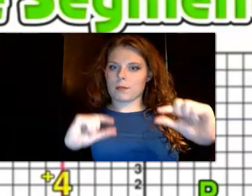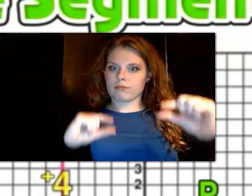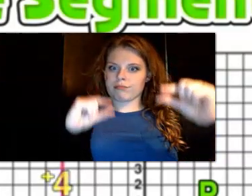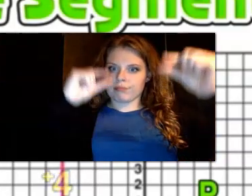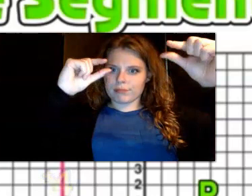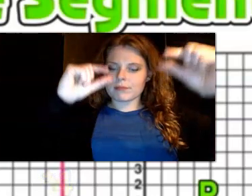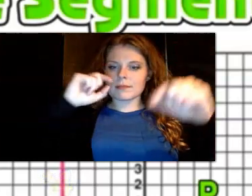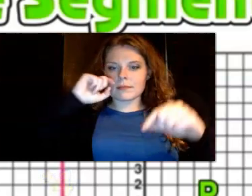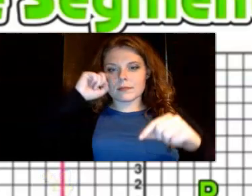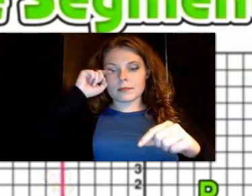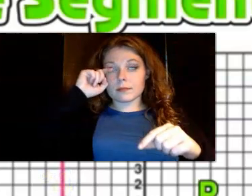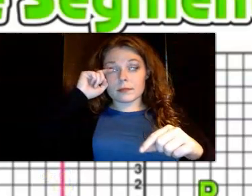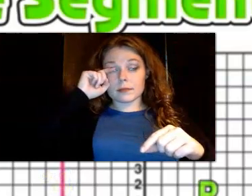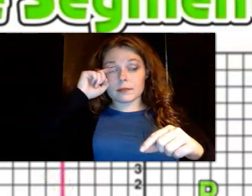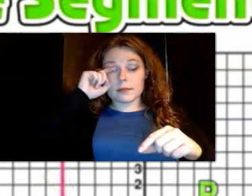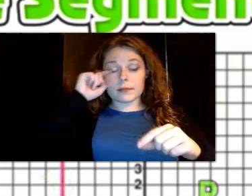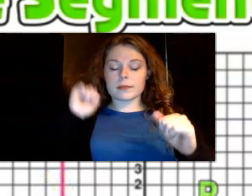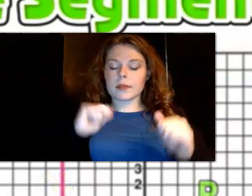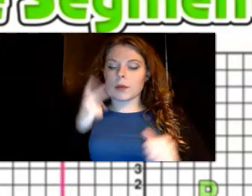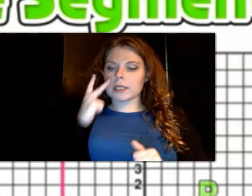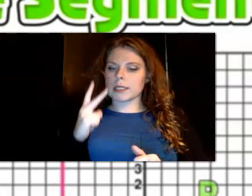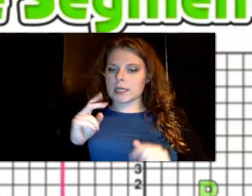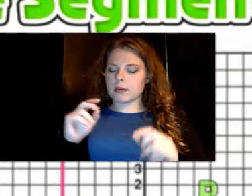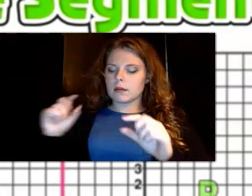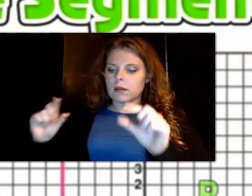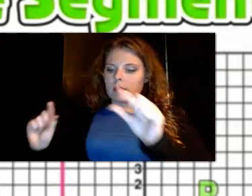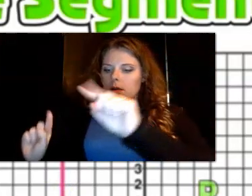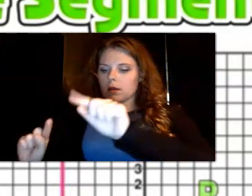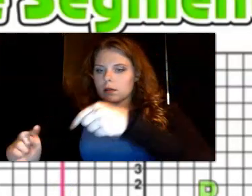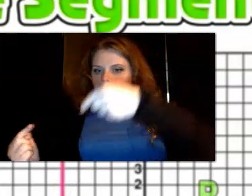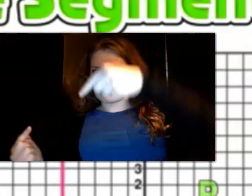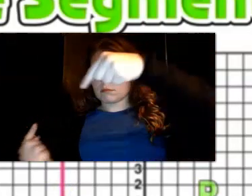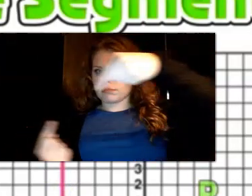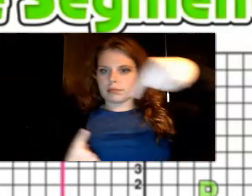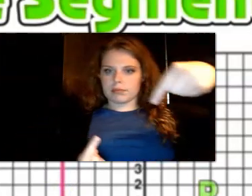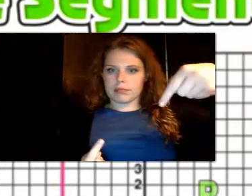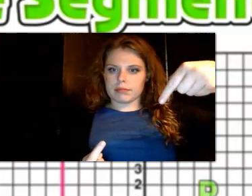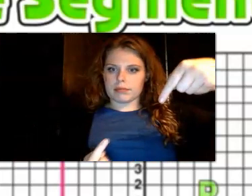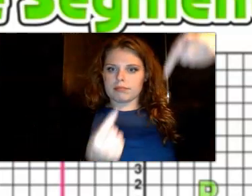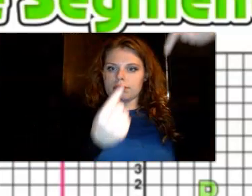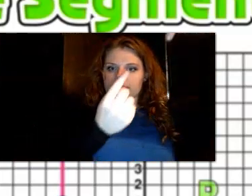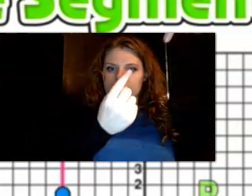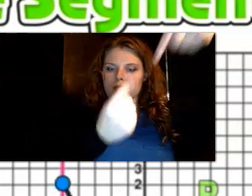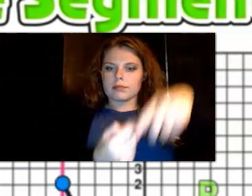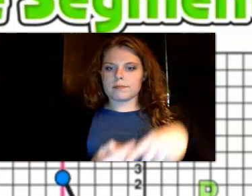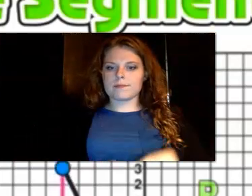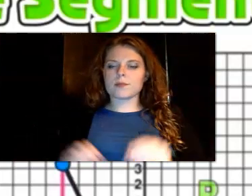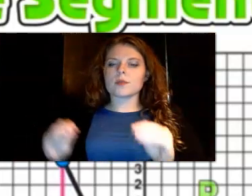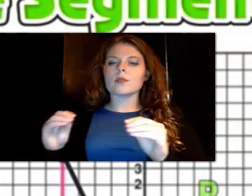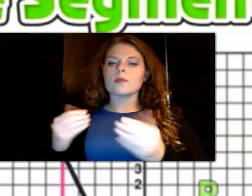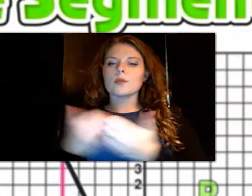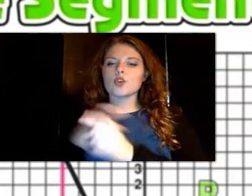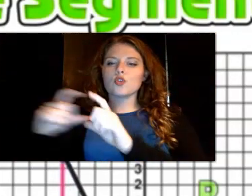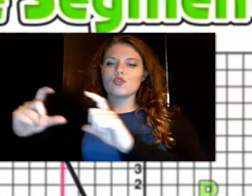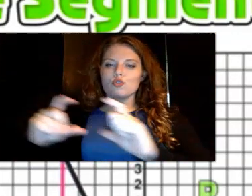And now that we have our path laid down, we can look at the graph and visualize that line segment PQ being translated to its new